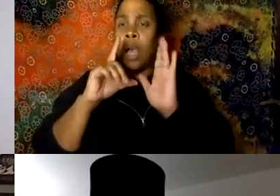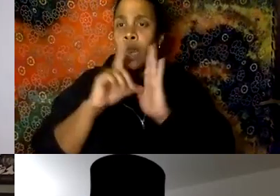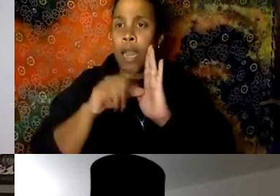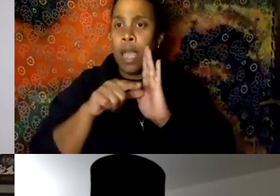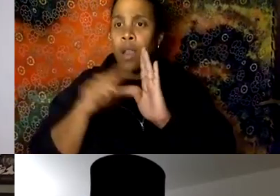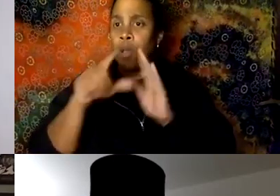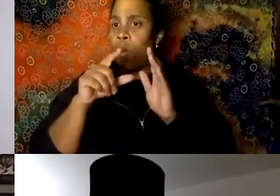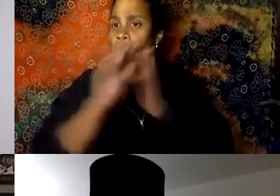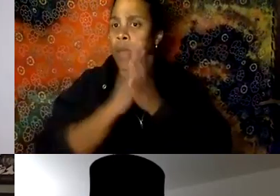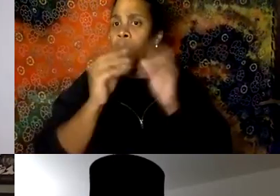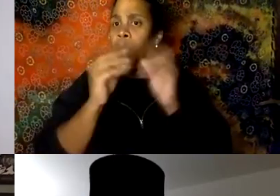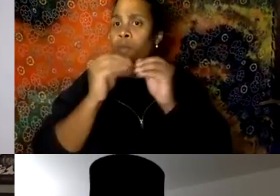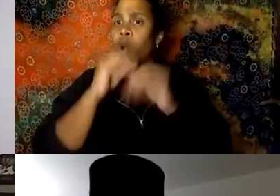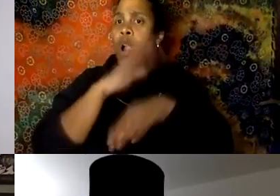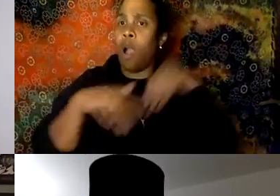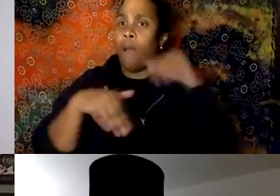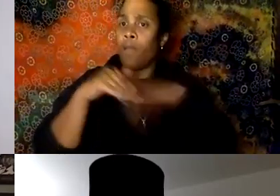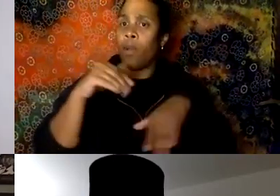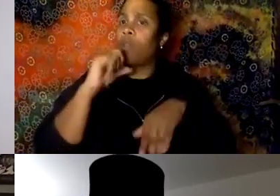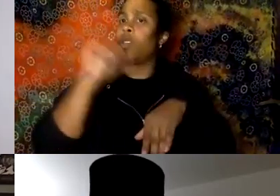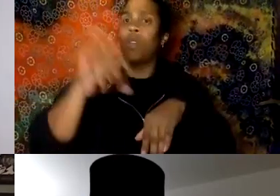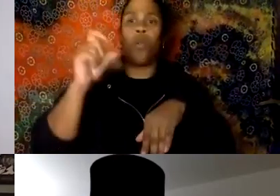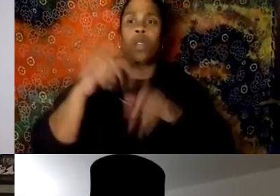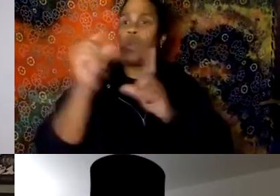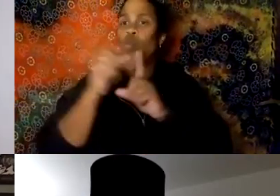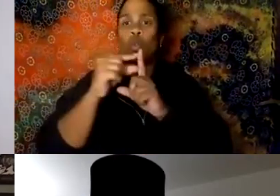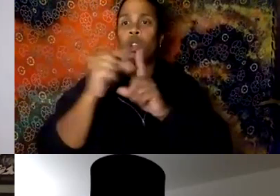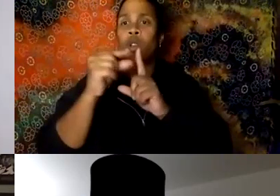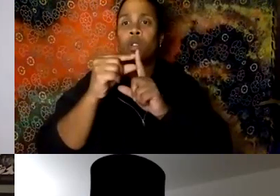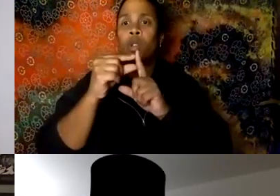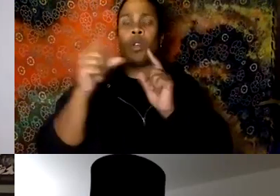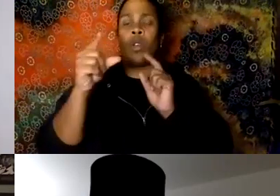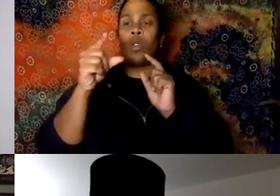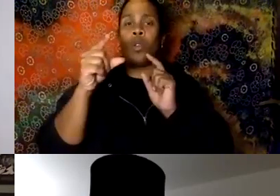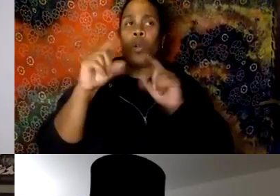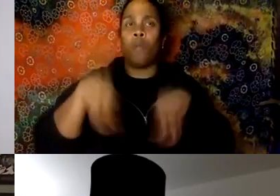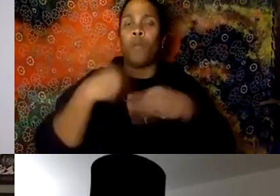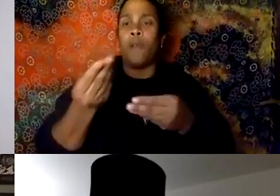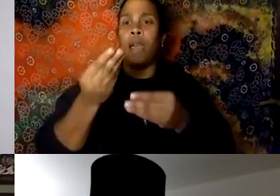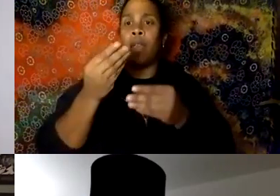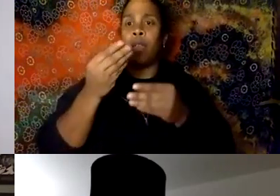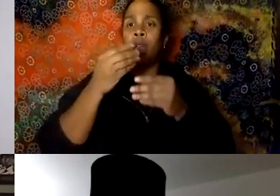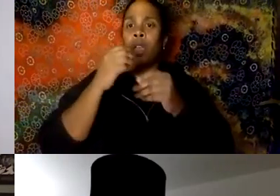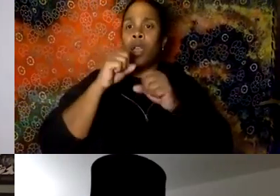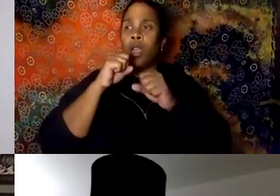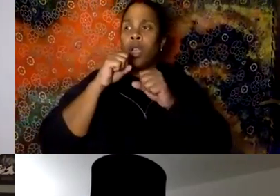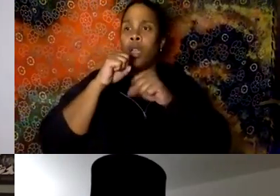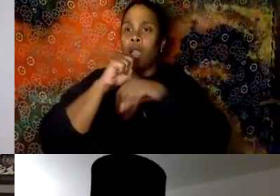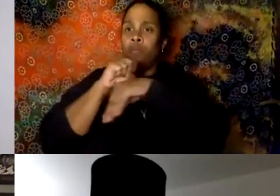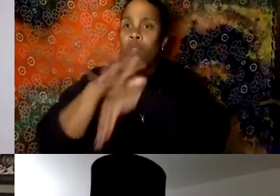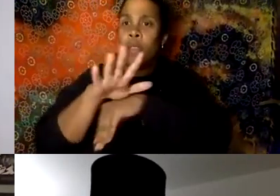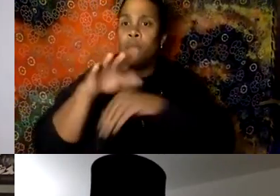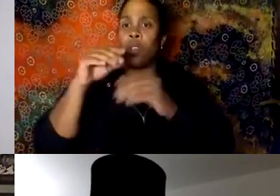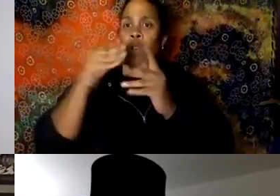you don't even need the words because you're delivering a transmission through paper. And it's fine that you don't think that it's art. I